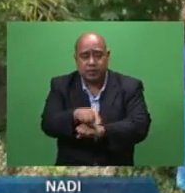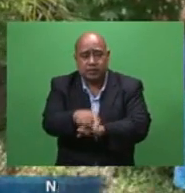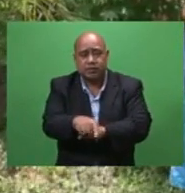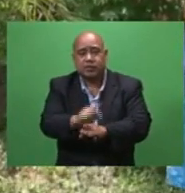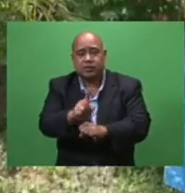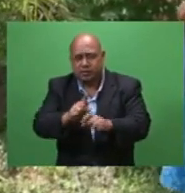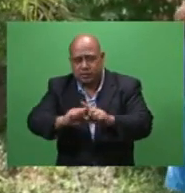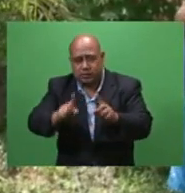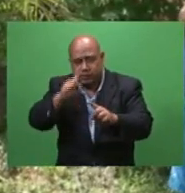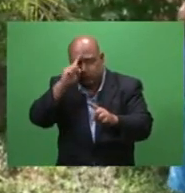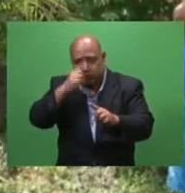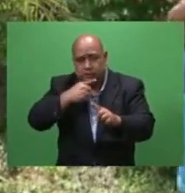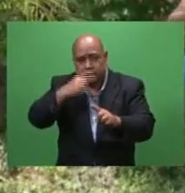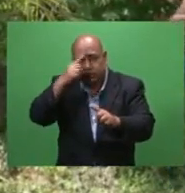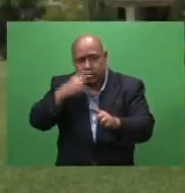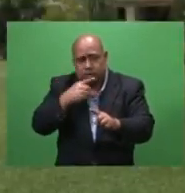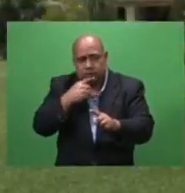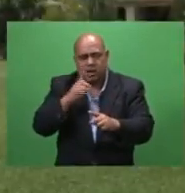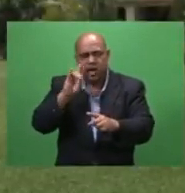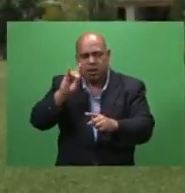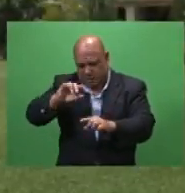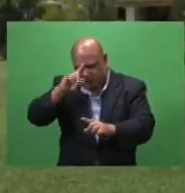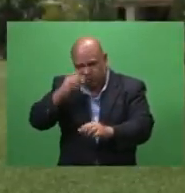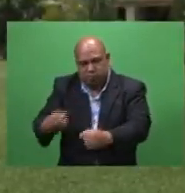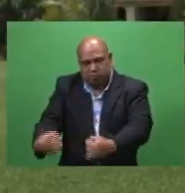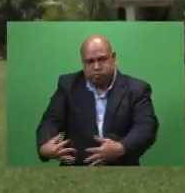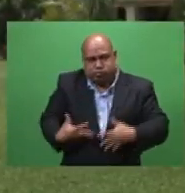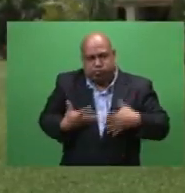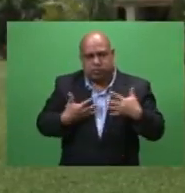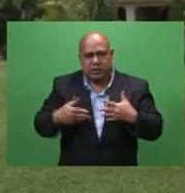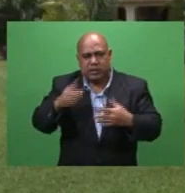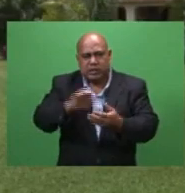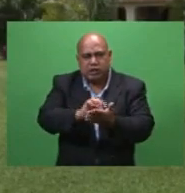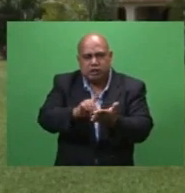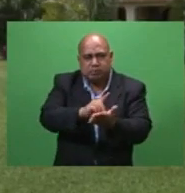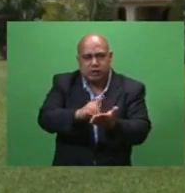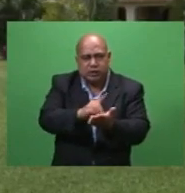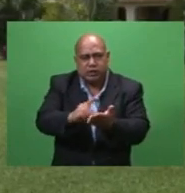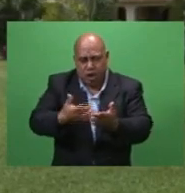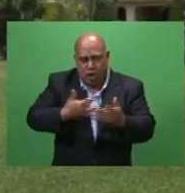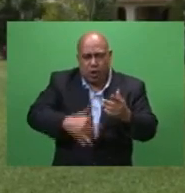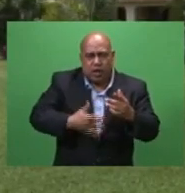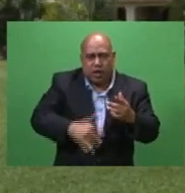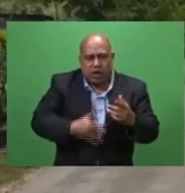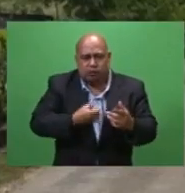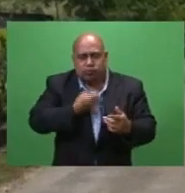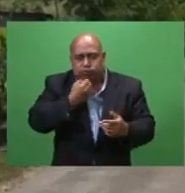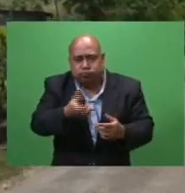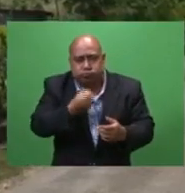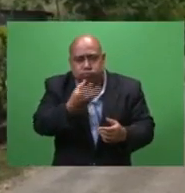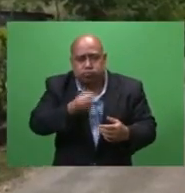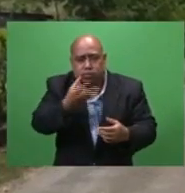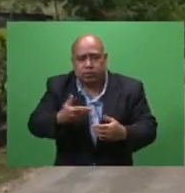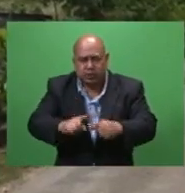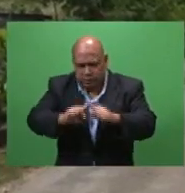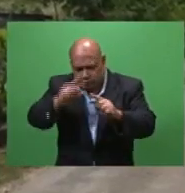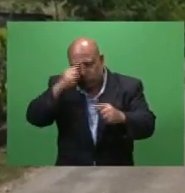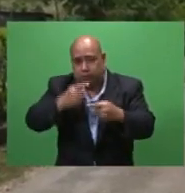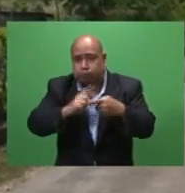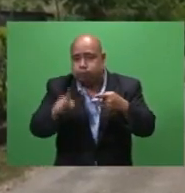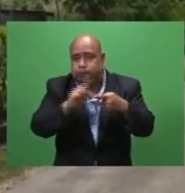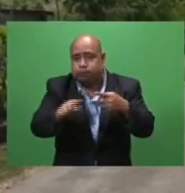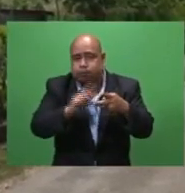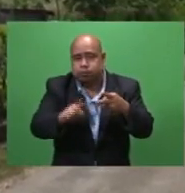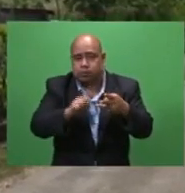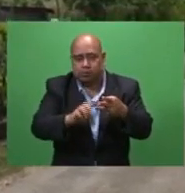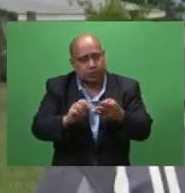typhoid, villagers of Nangando have been cleaning up since last week which will continue for the next 14